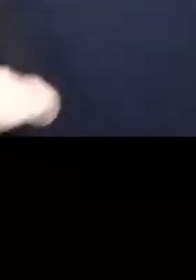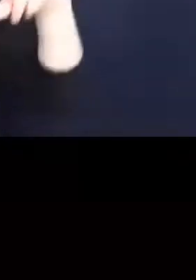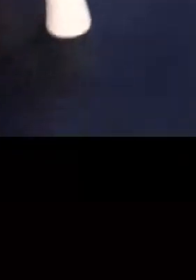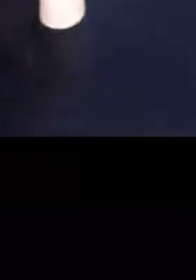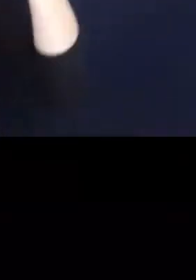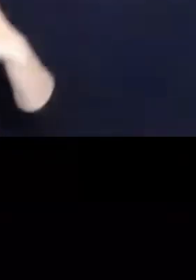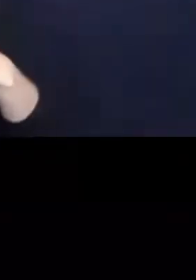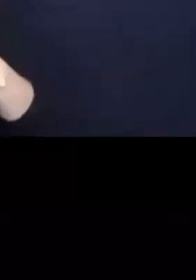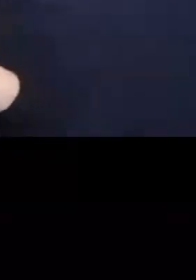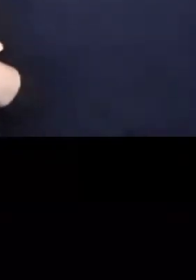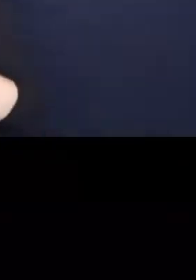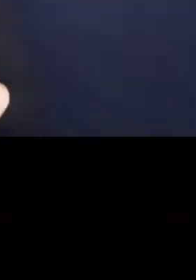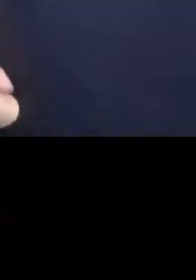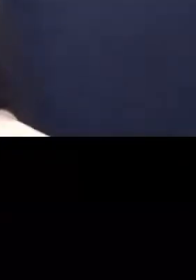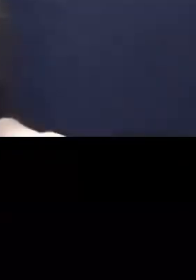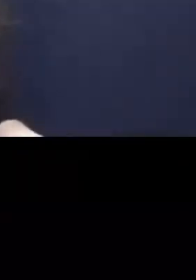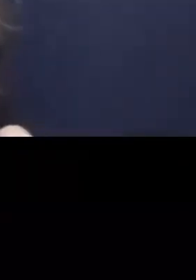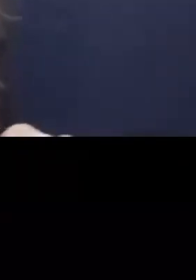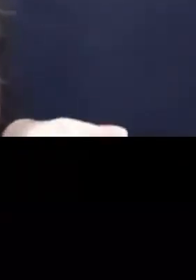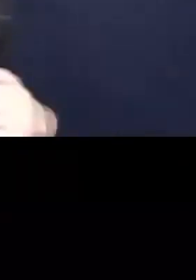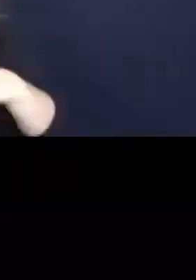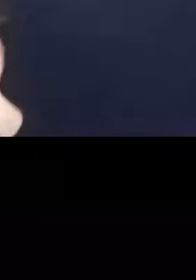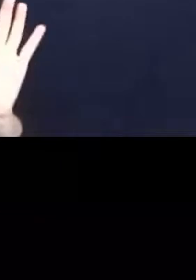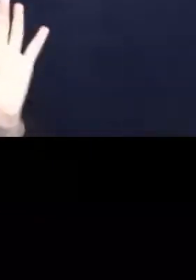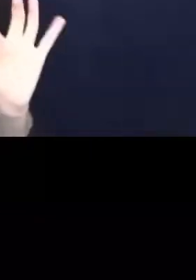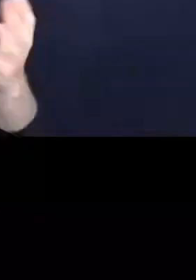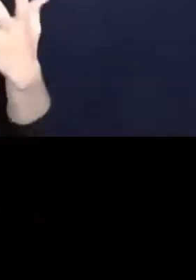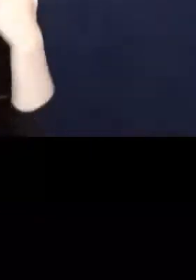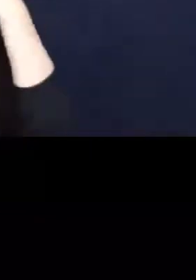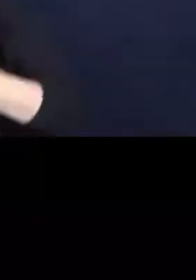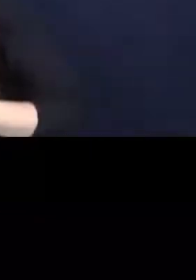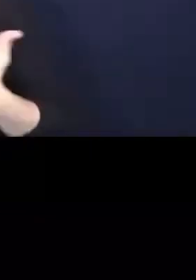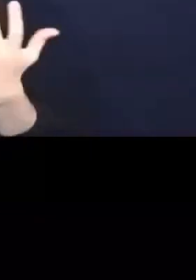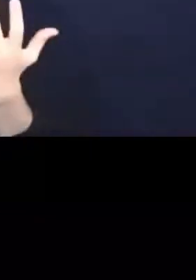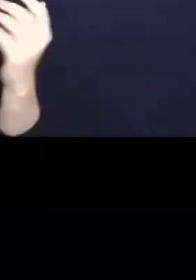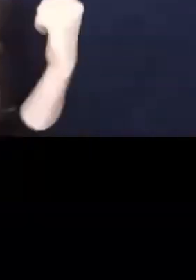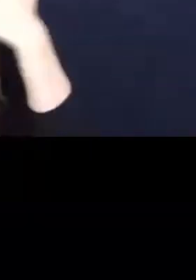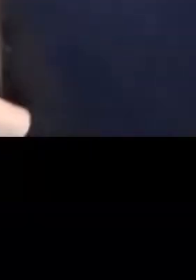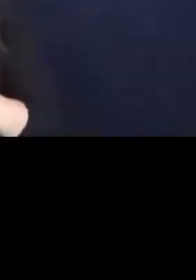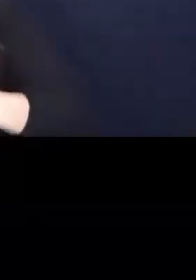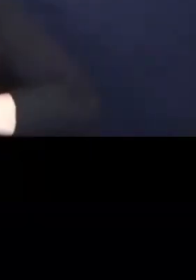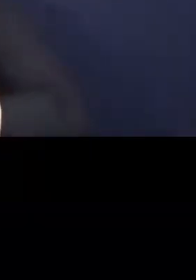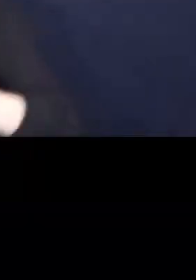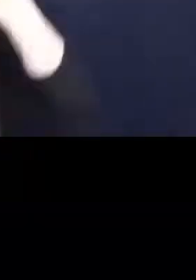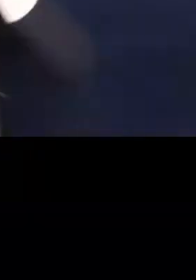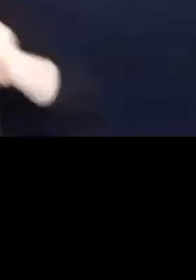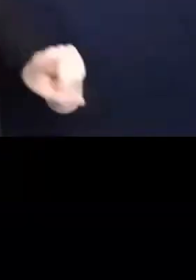perhaps, or at least they would like to have more control over what it looks like and what it communicates about them.